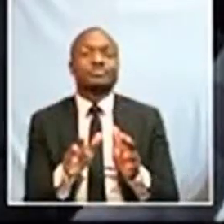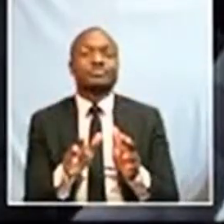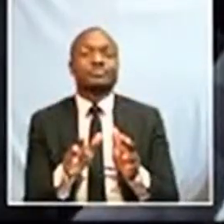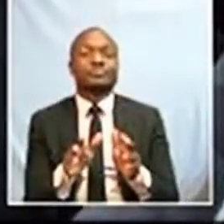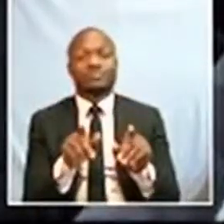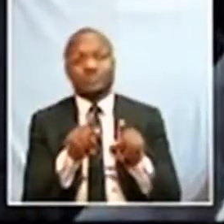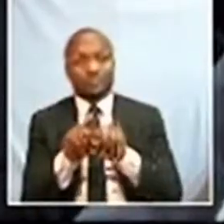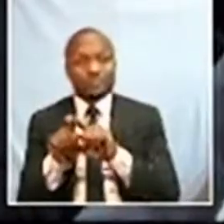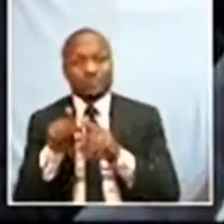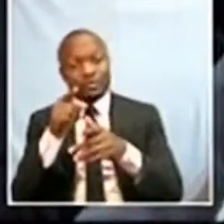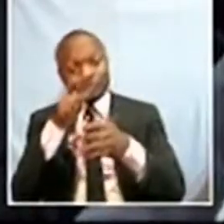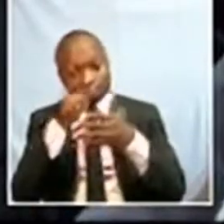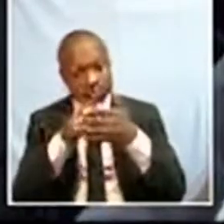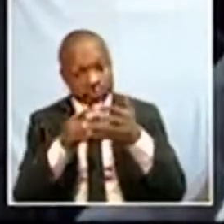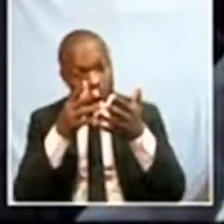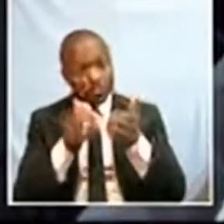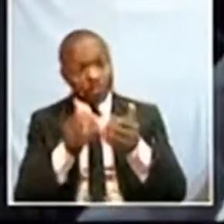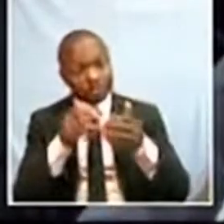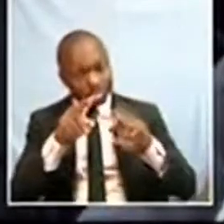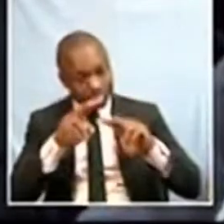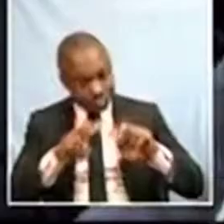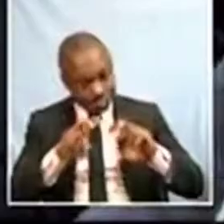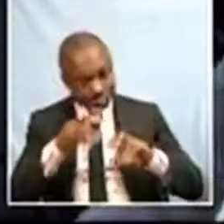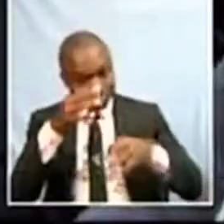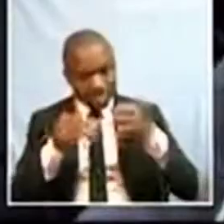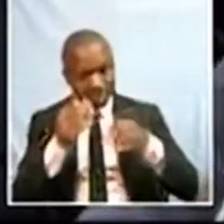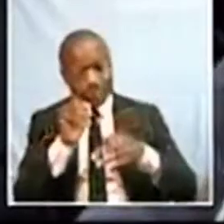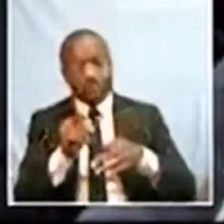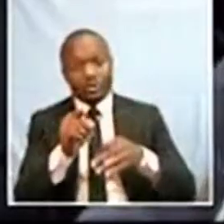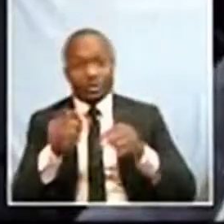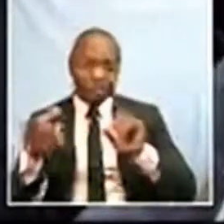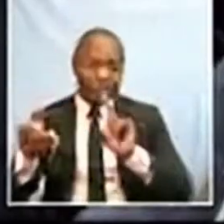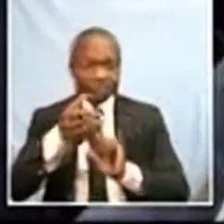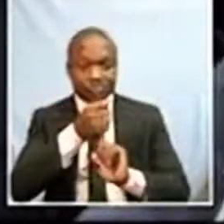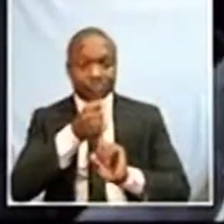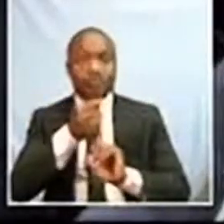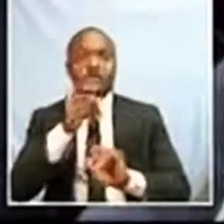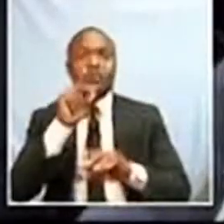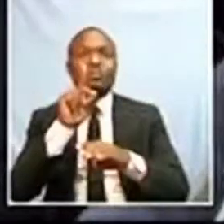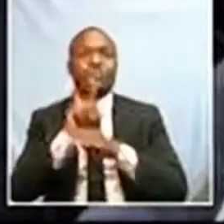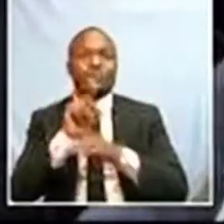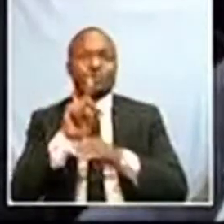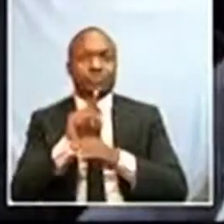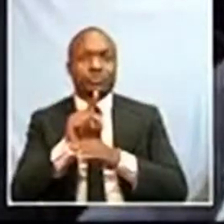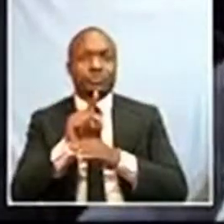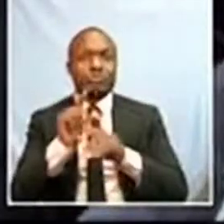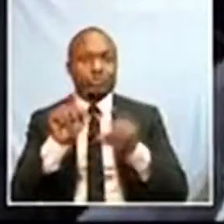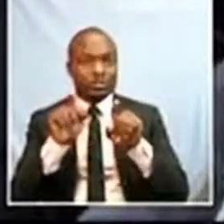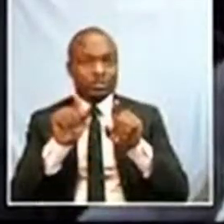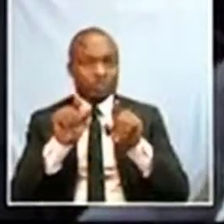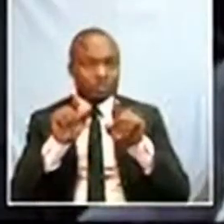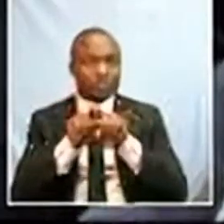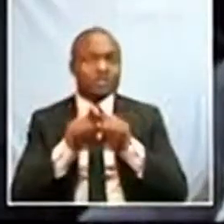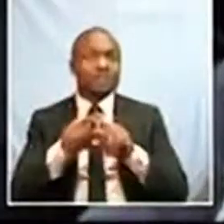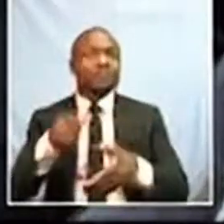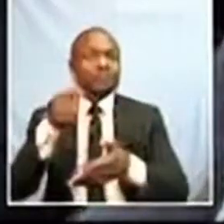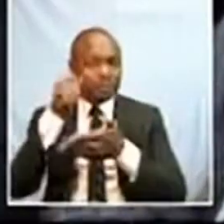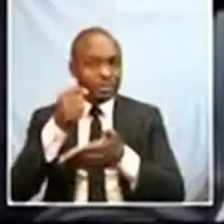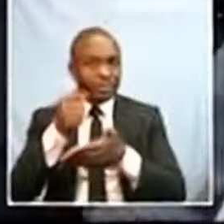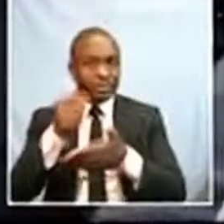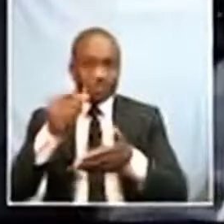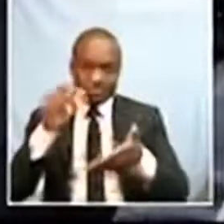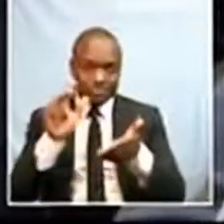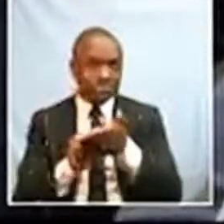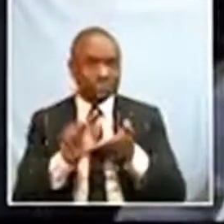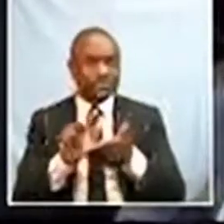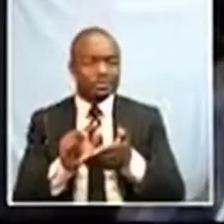and also want to check whether you accomplished this project within the cost that you had applied, that